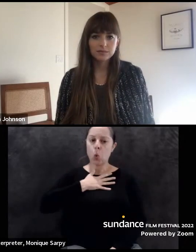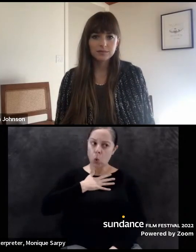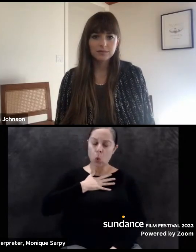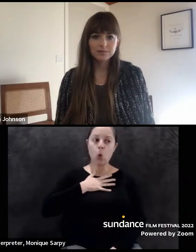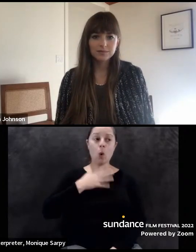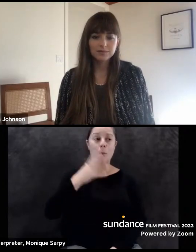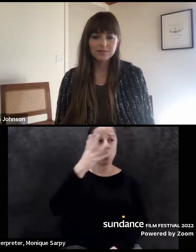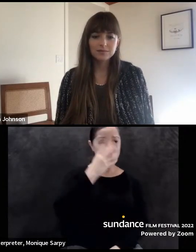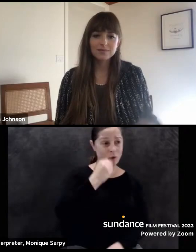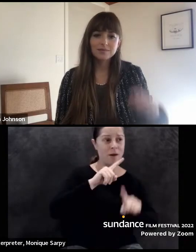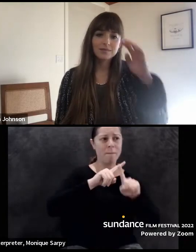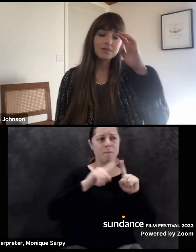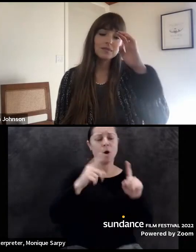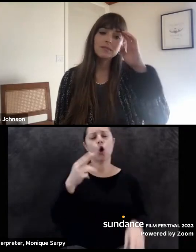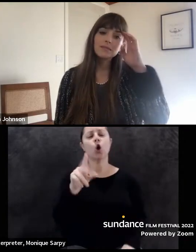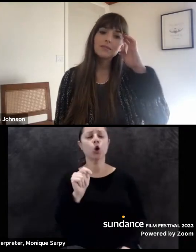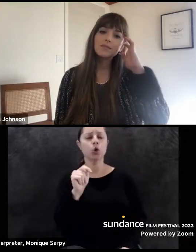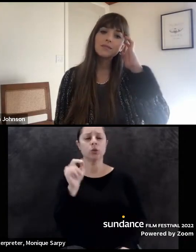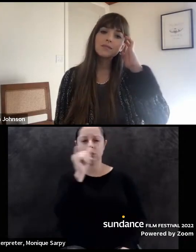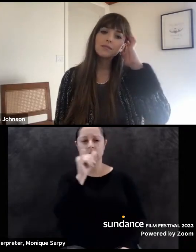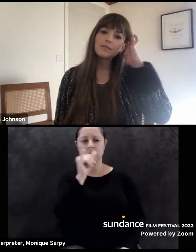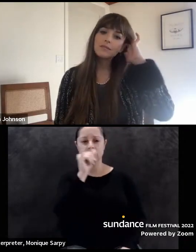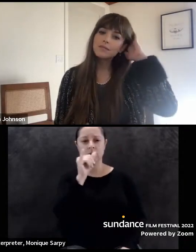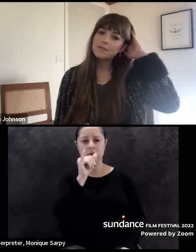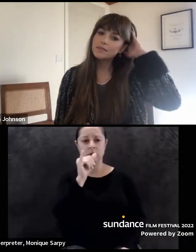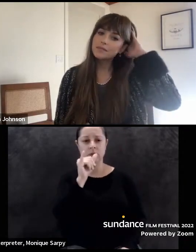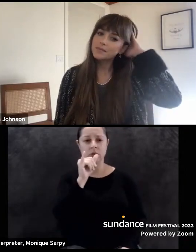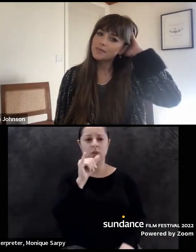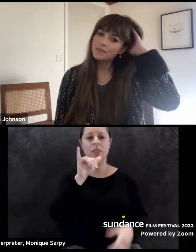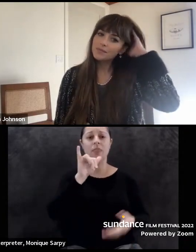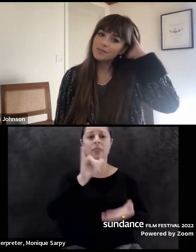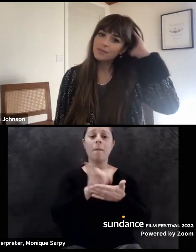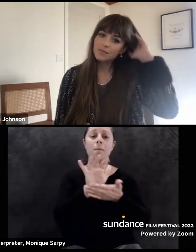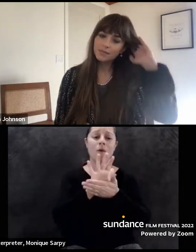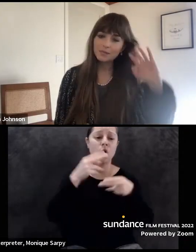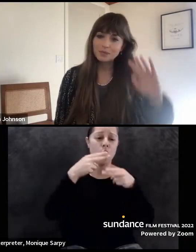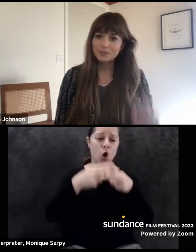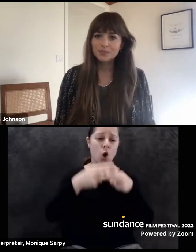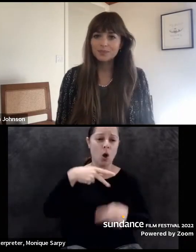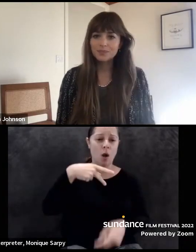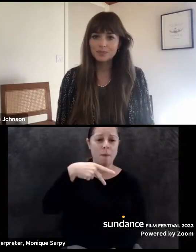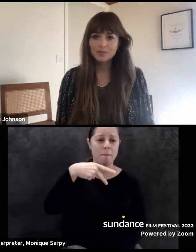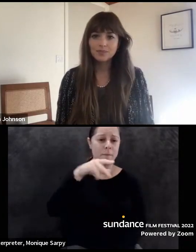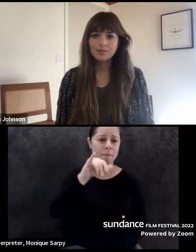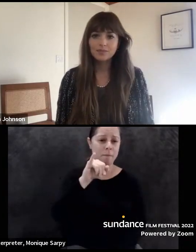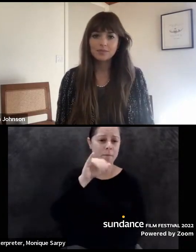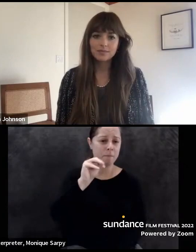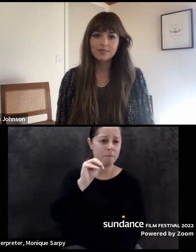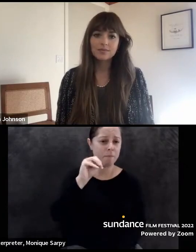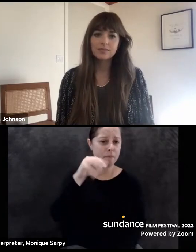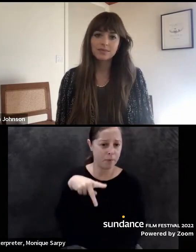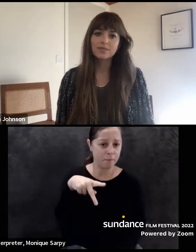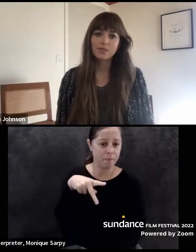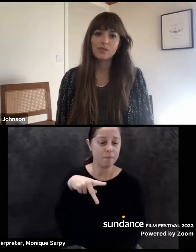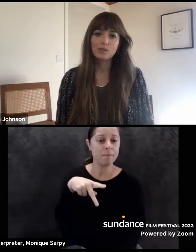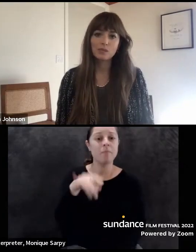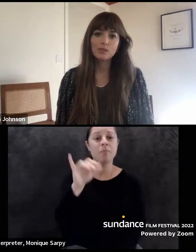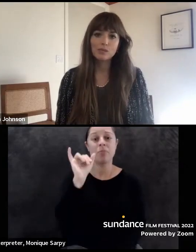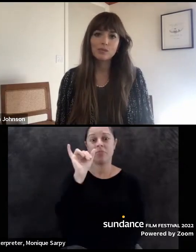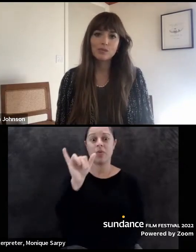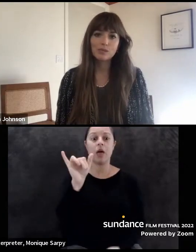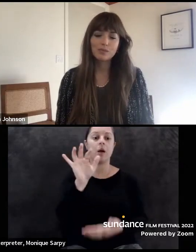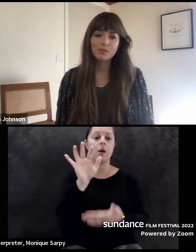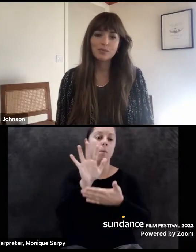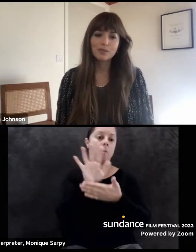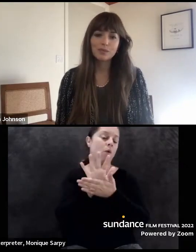hurts, was definitely a movie I did called Pimp. That movie was so emotionally taxing, you know what I mean,